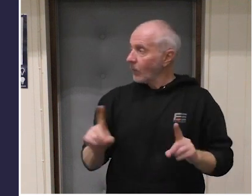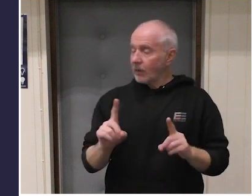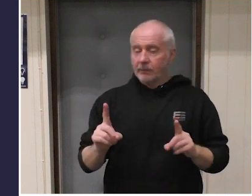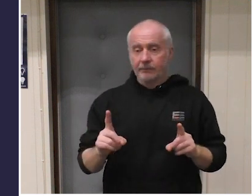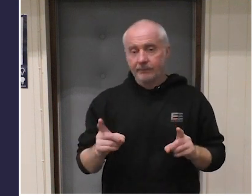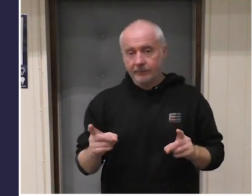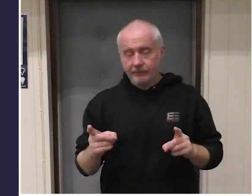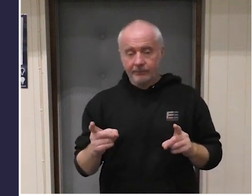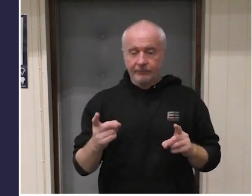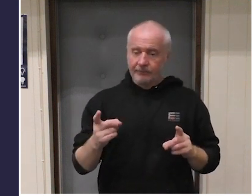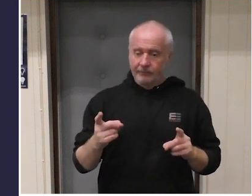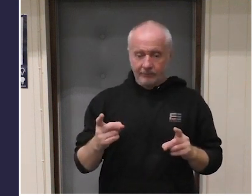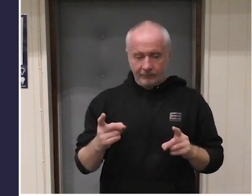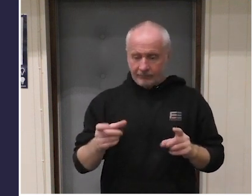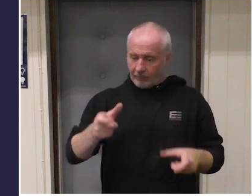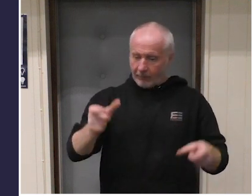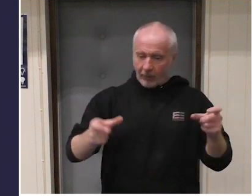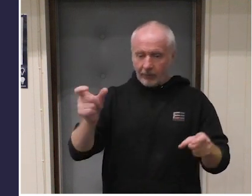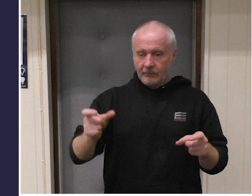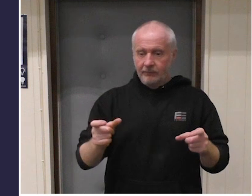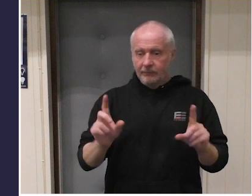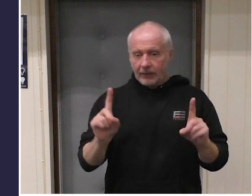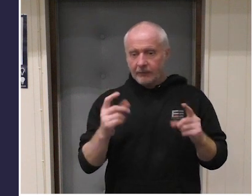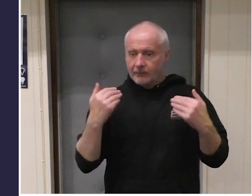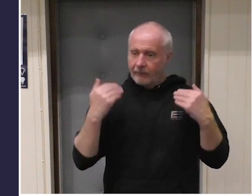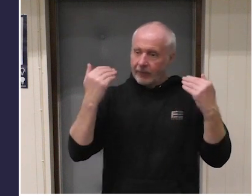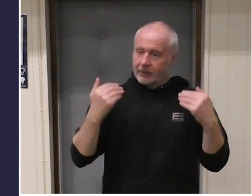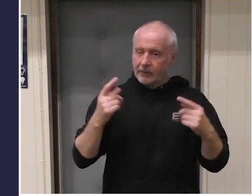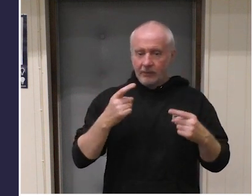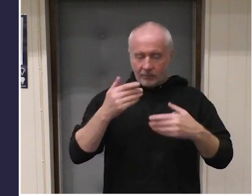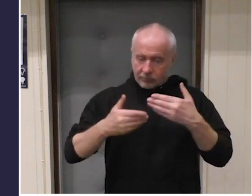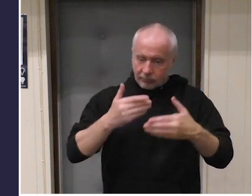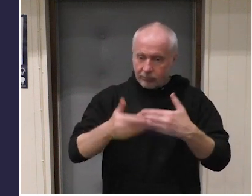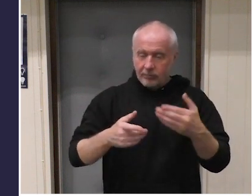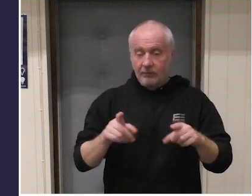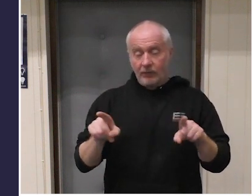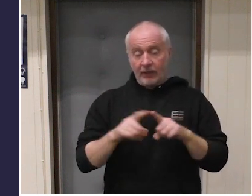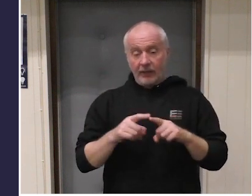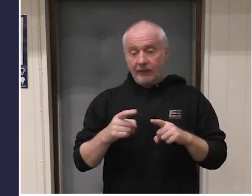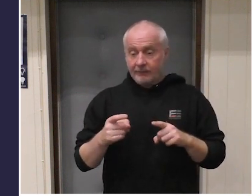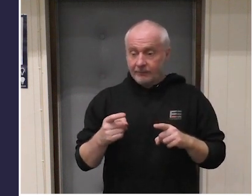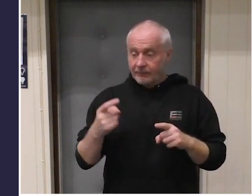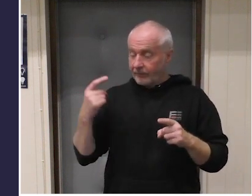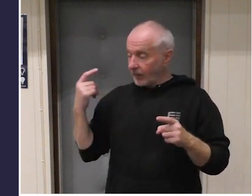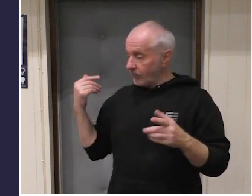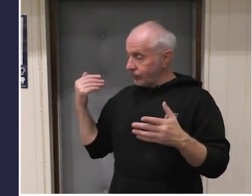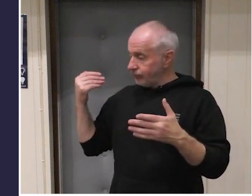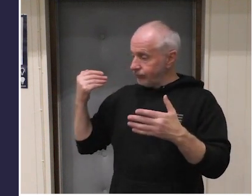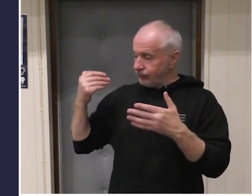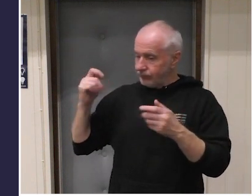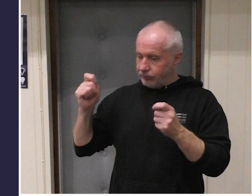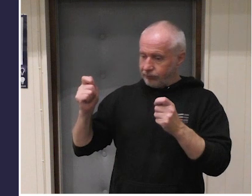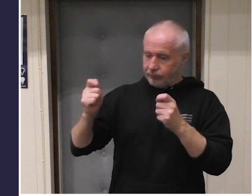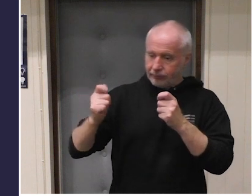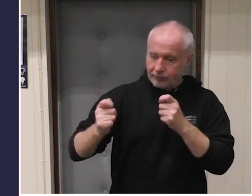organisms and individuals. And so it's very common to see in evolutionary biology for people to write down, to show